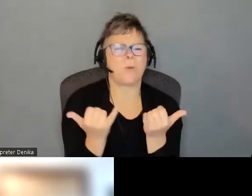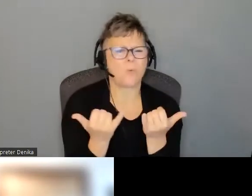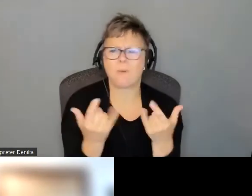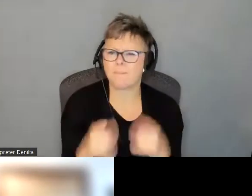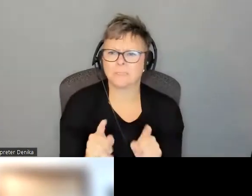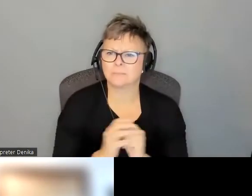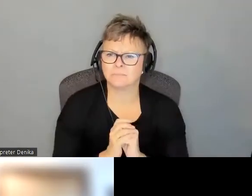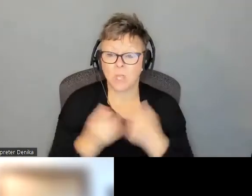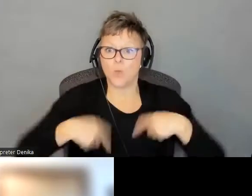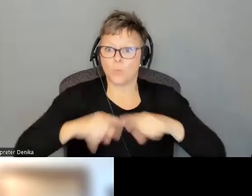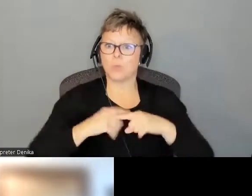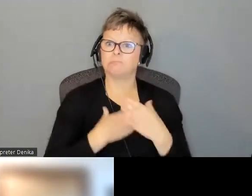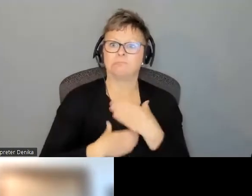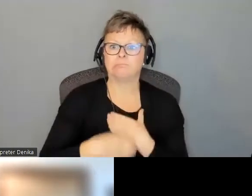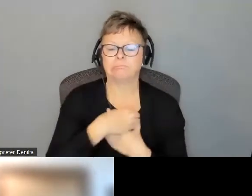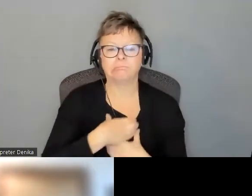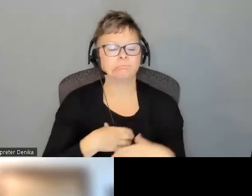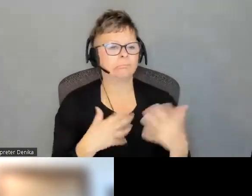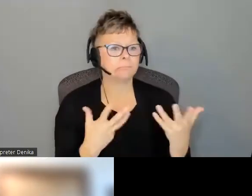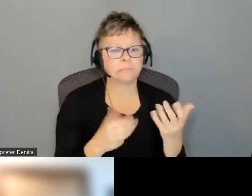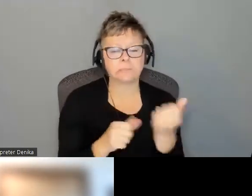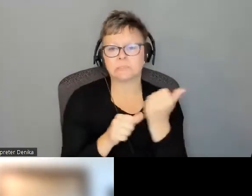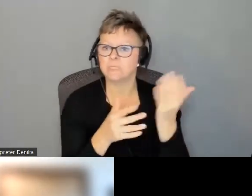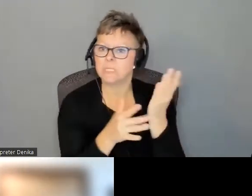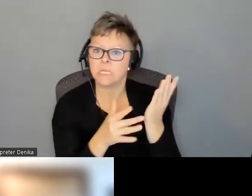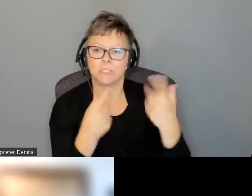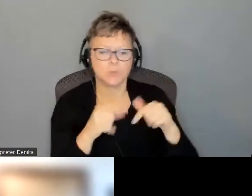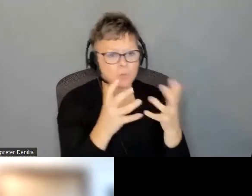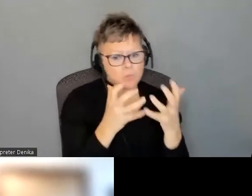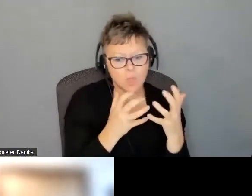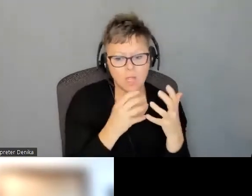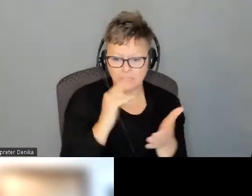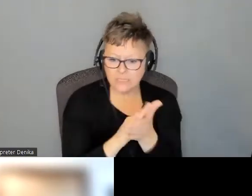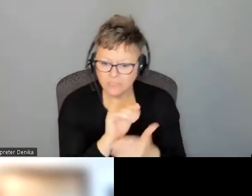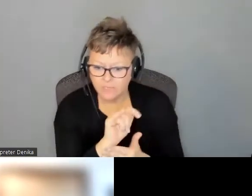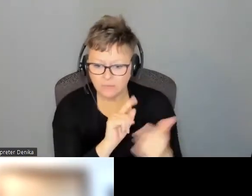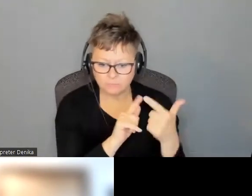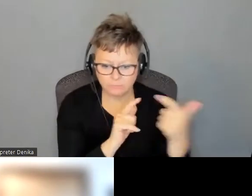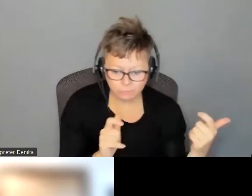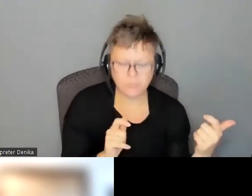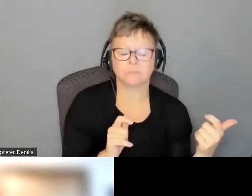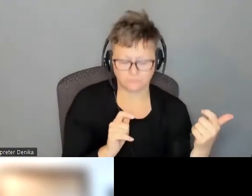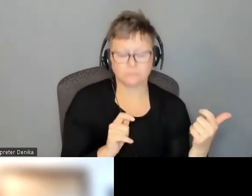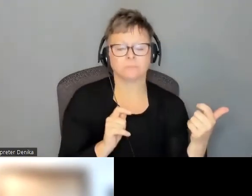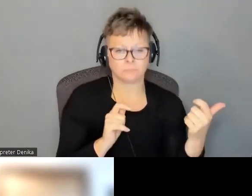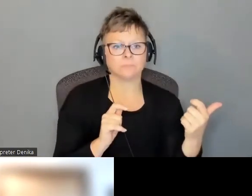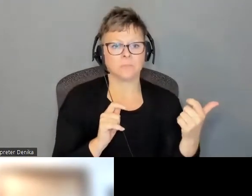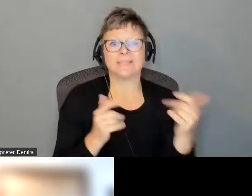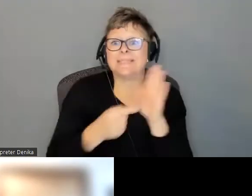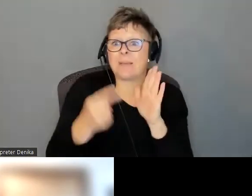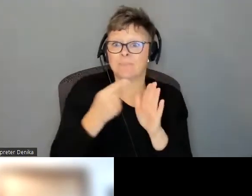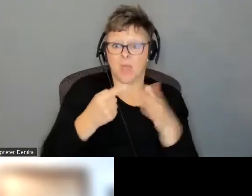passionate about assistive technology, about accessibility and about inclusion, sometimes as professionals, we